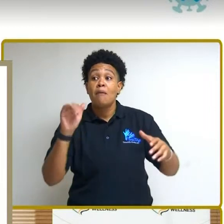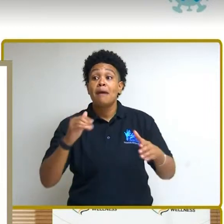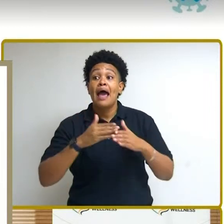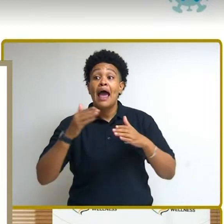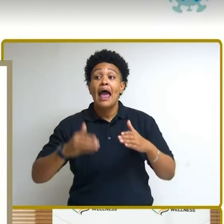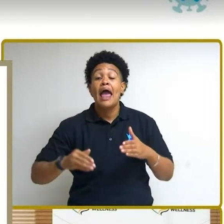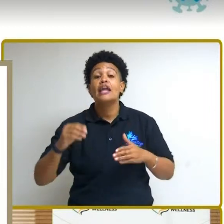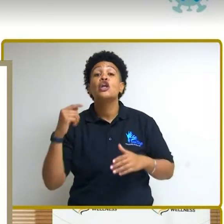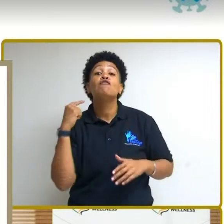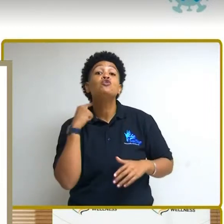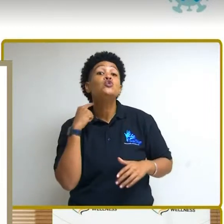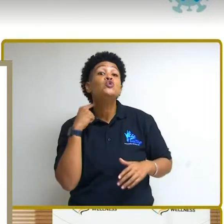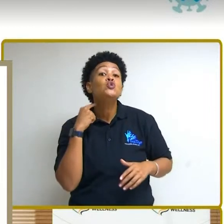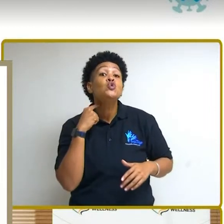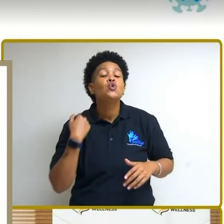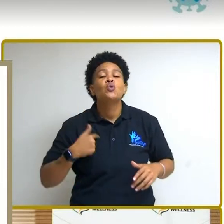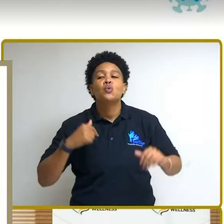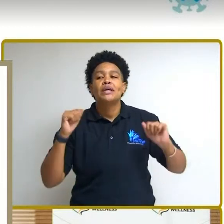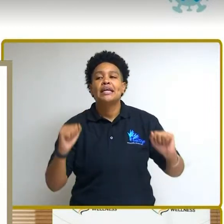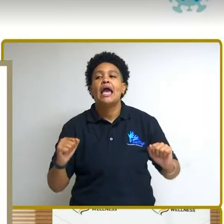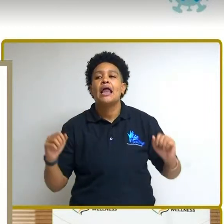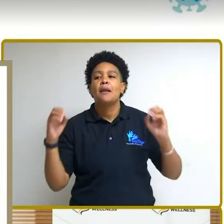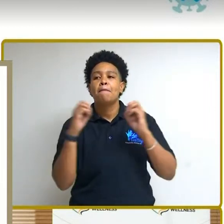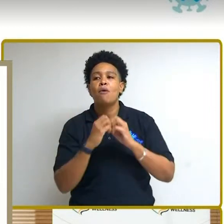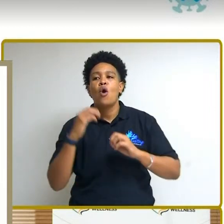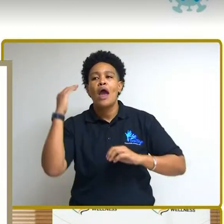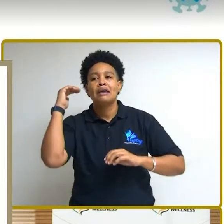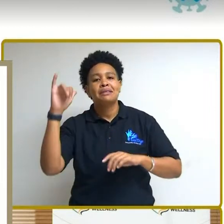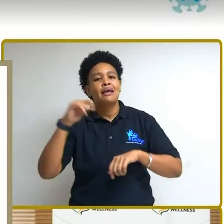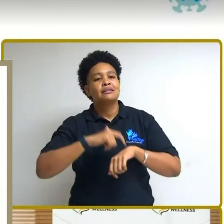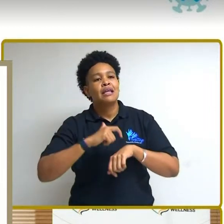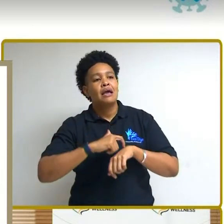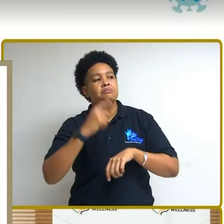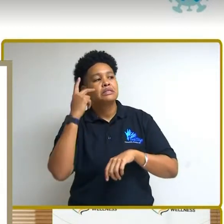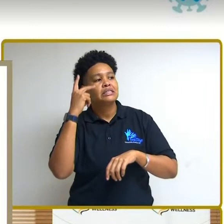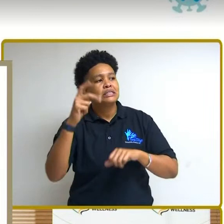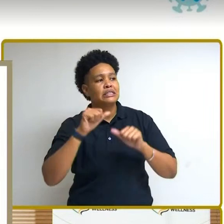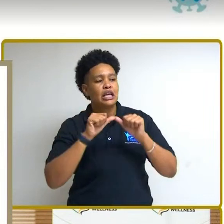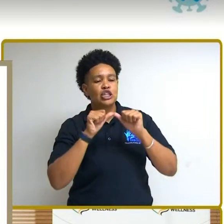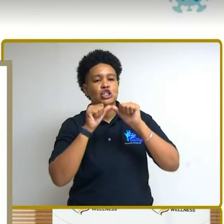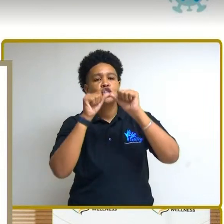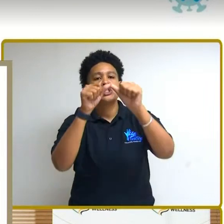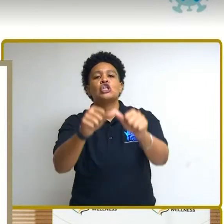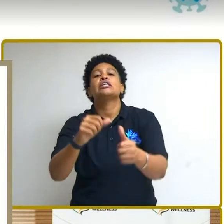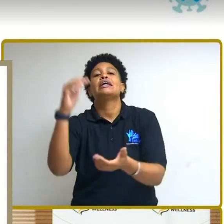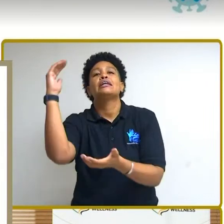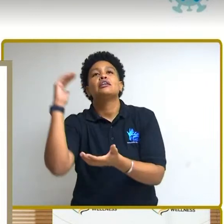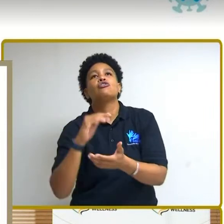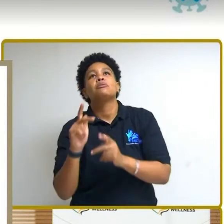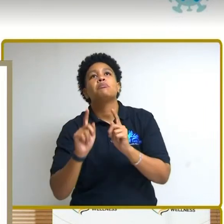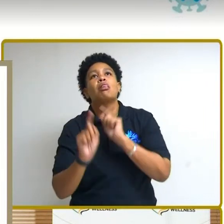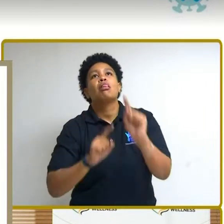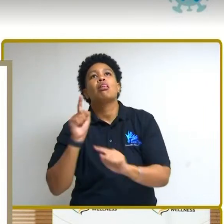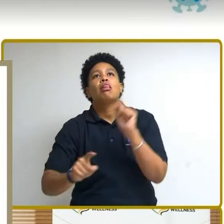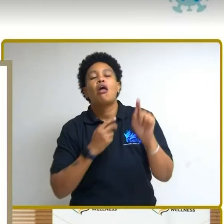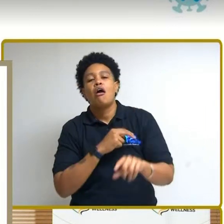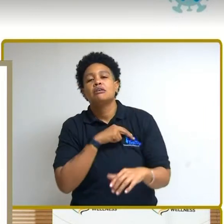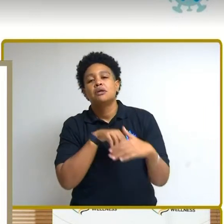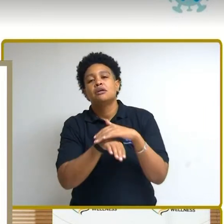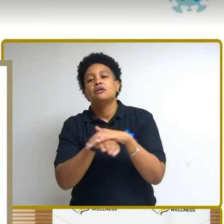the end of June, that we can more expect at that time to see a sustained decrease in the